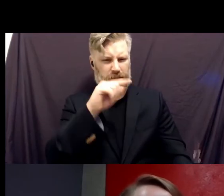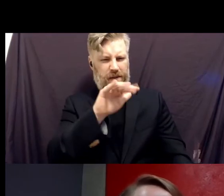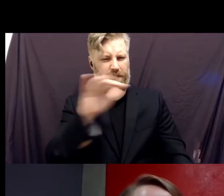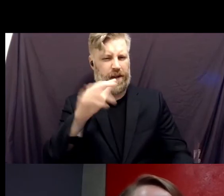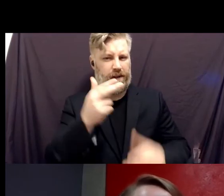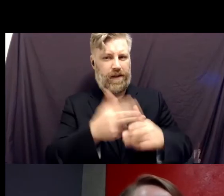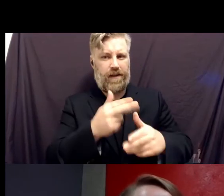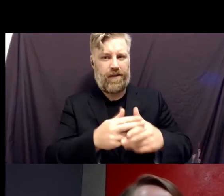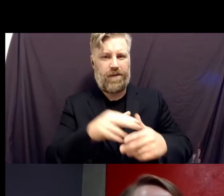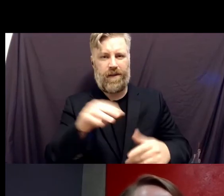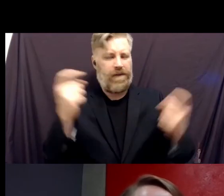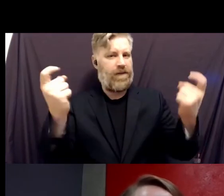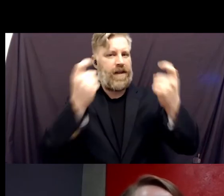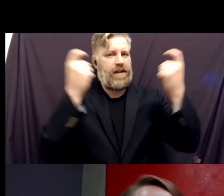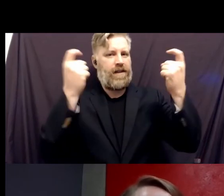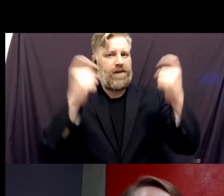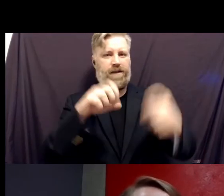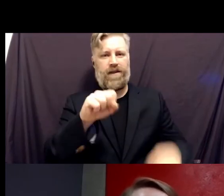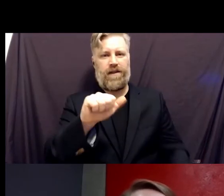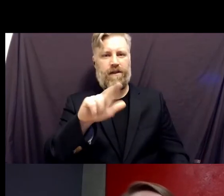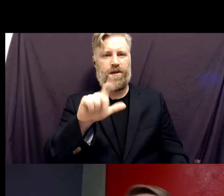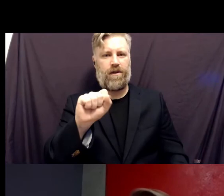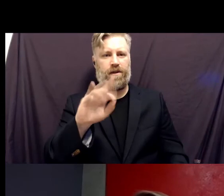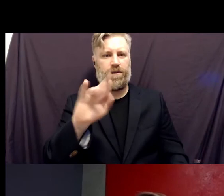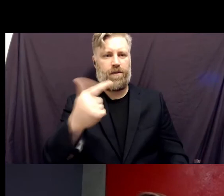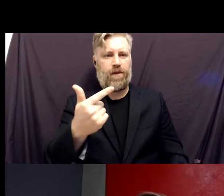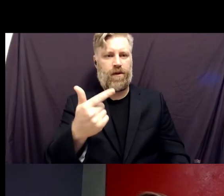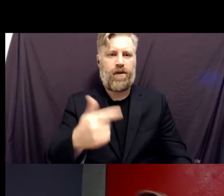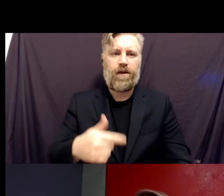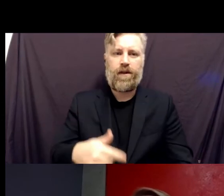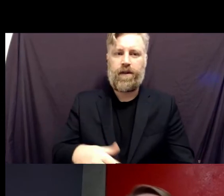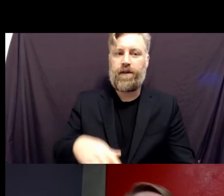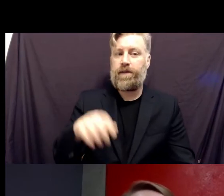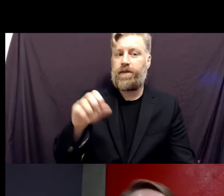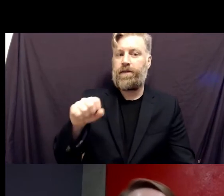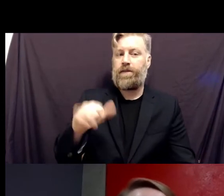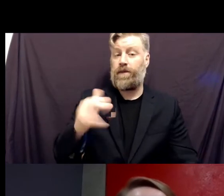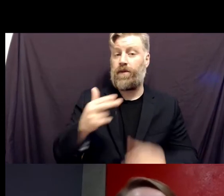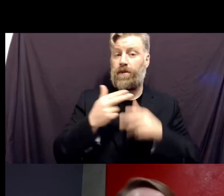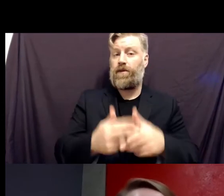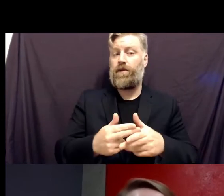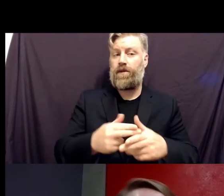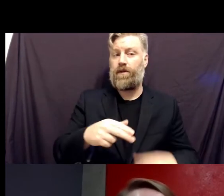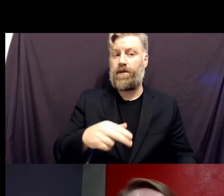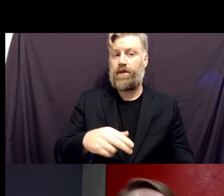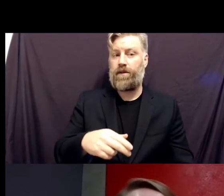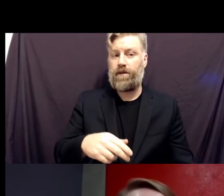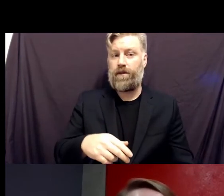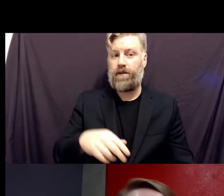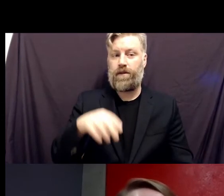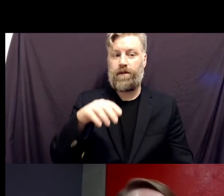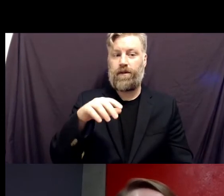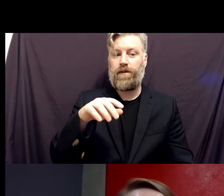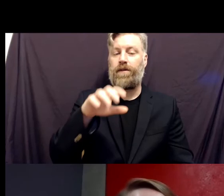that festival in Salzburg? What was the name of that? It's called Salzburger Festspiele. It's